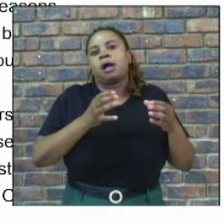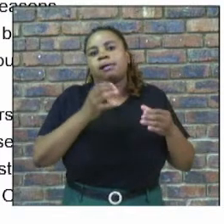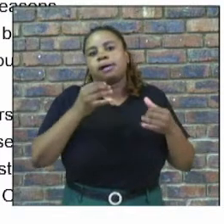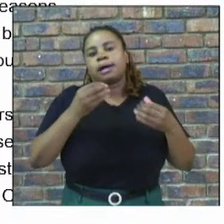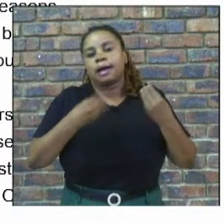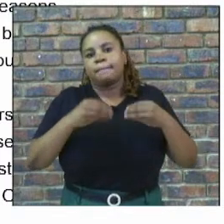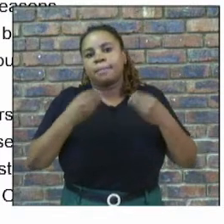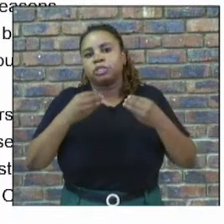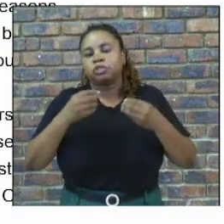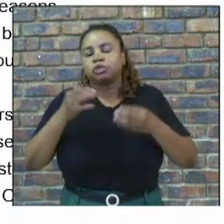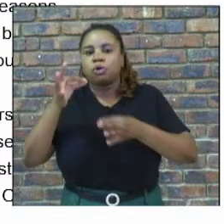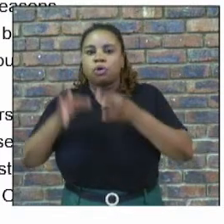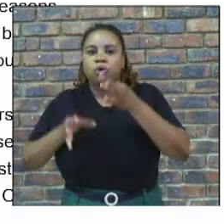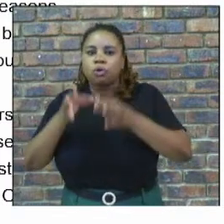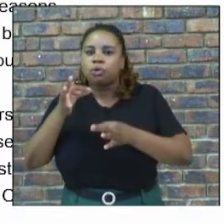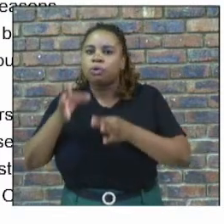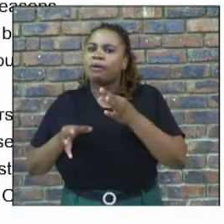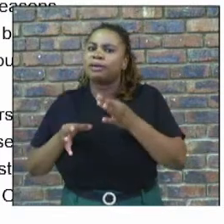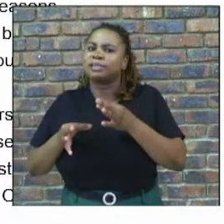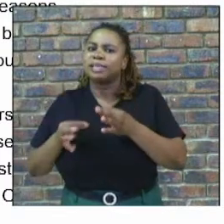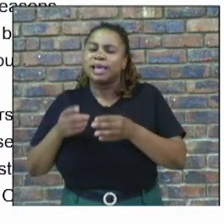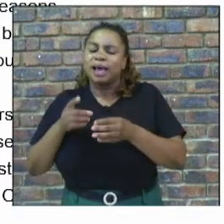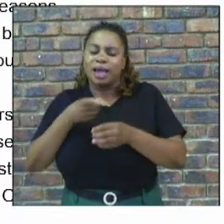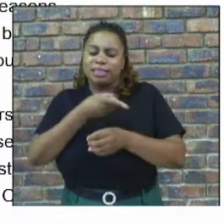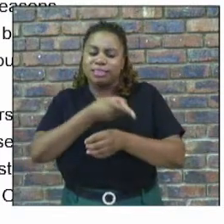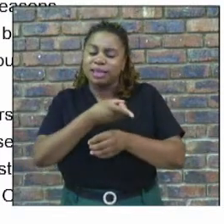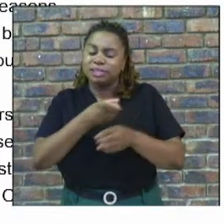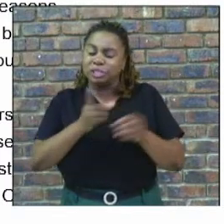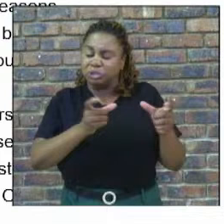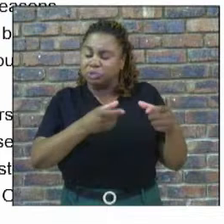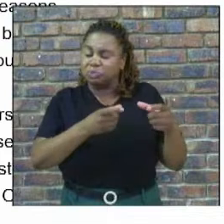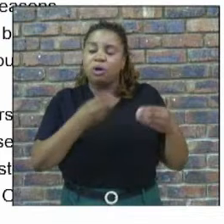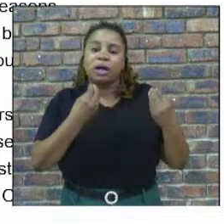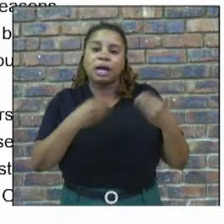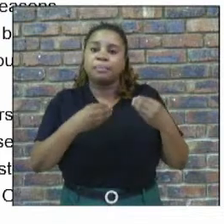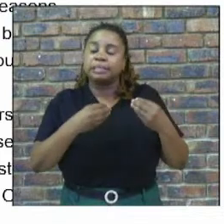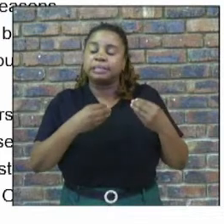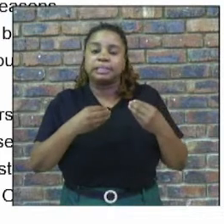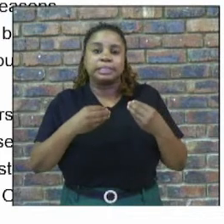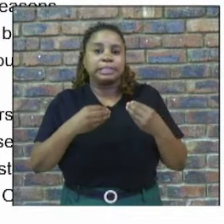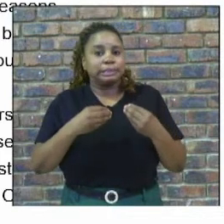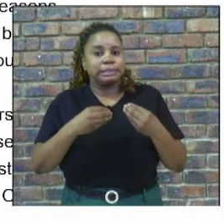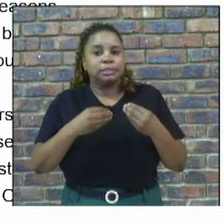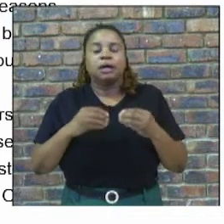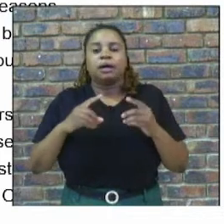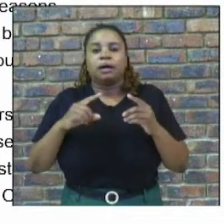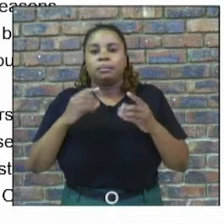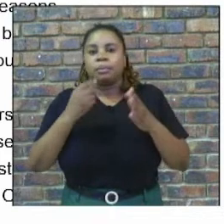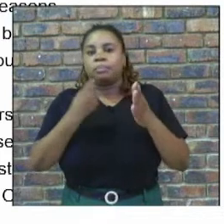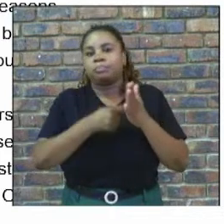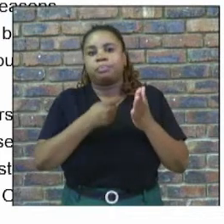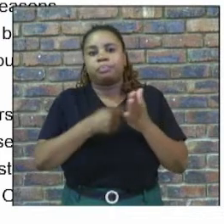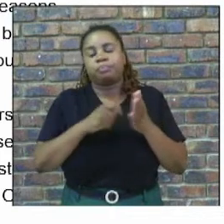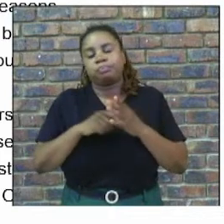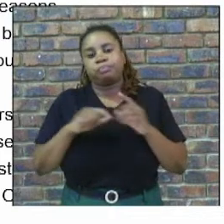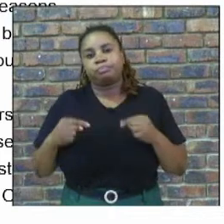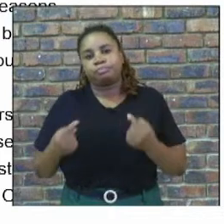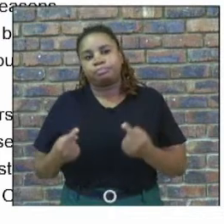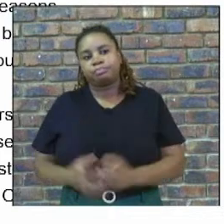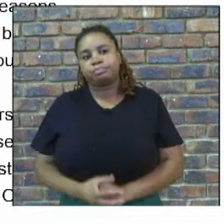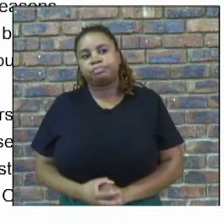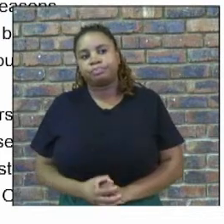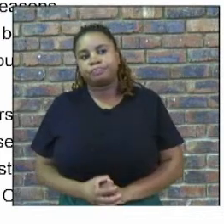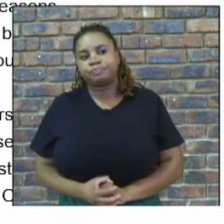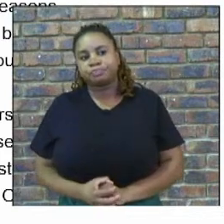The bill provides for the office as a juristic person and sets the criteria for the appointment of the ombudsman, who will be accountable